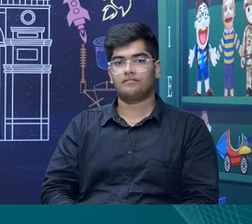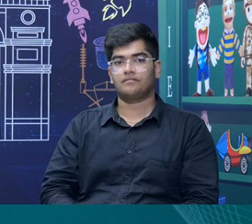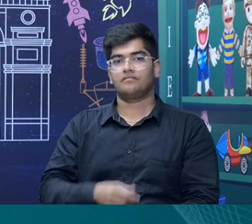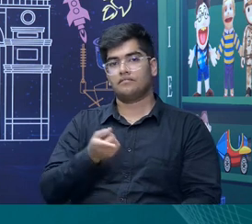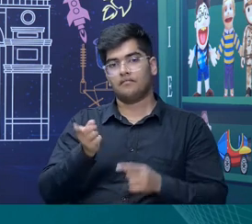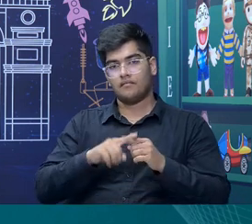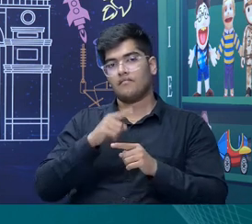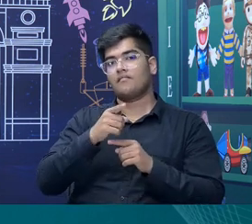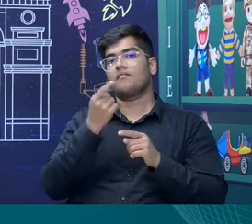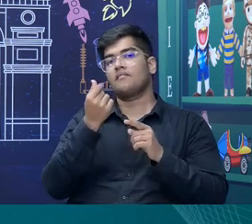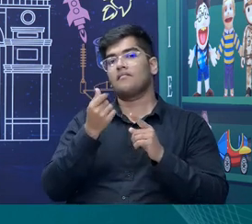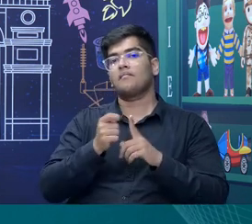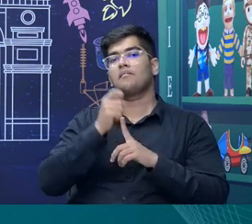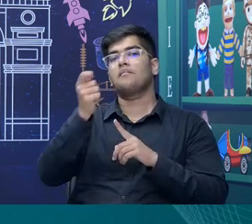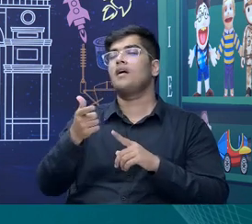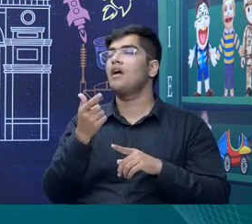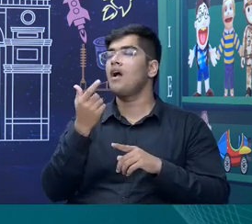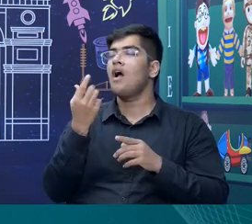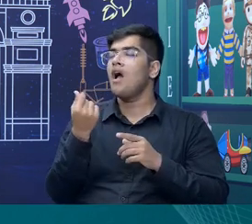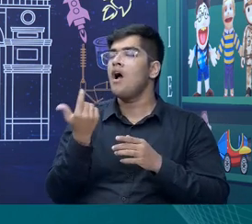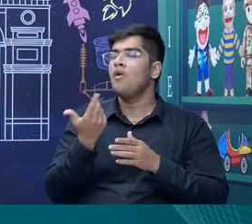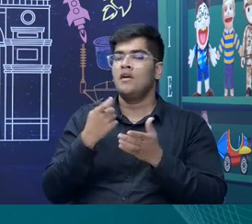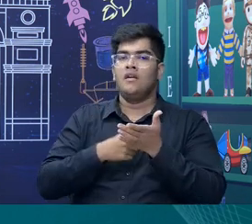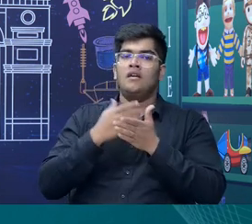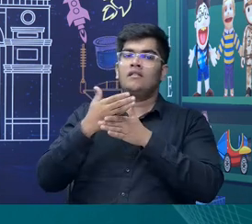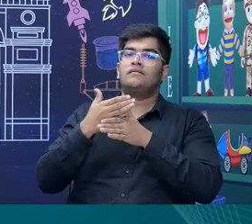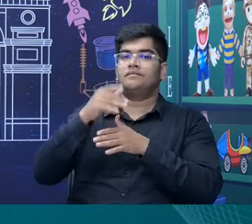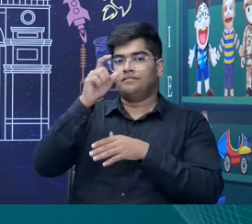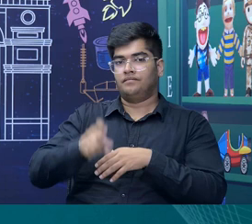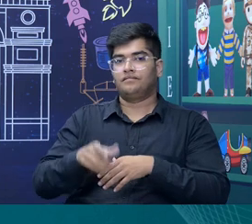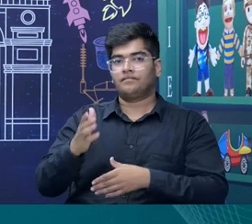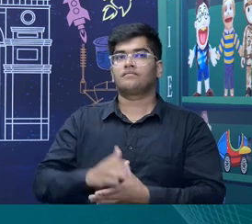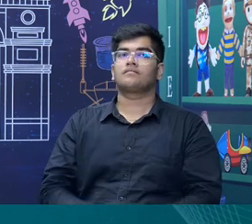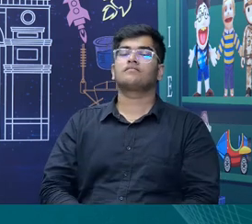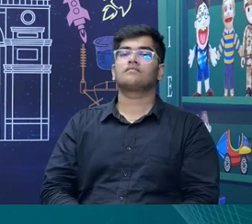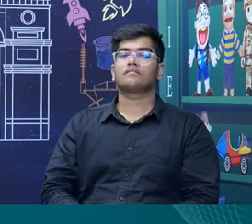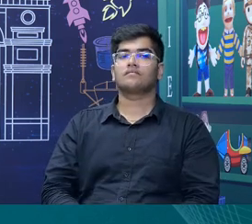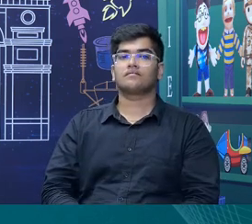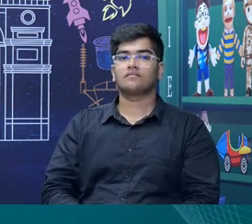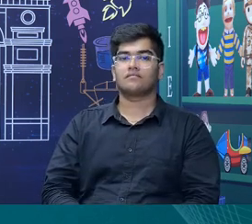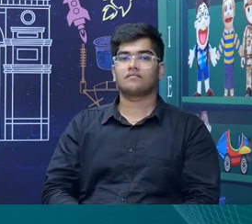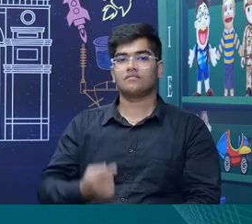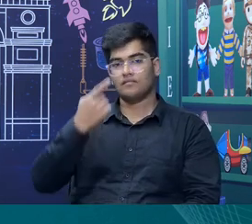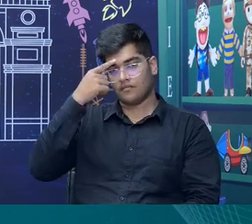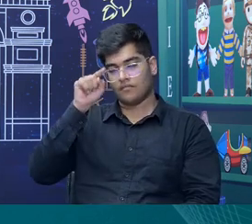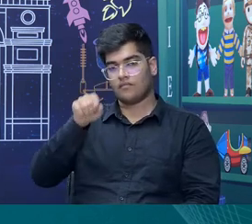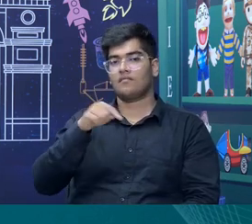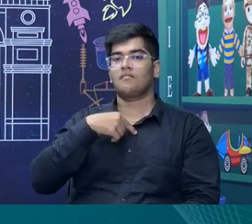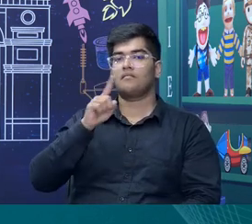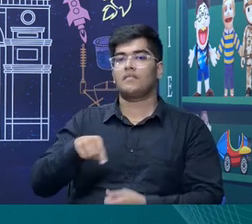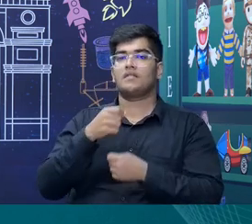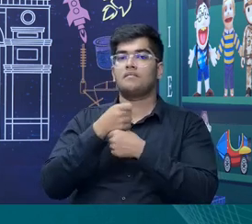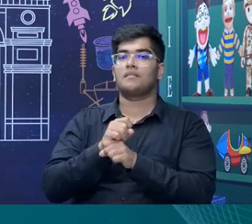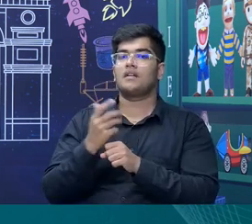amount payment to retiring partner for this thing we have to prepare the